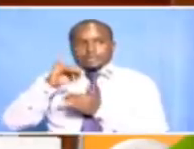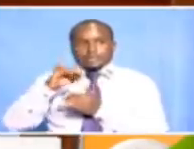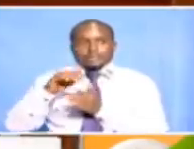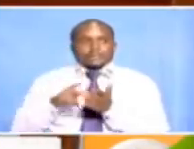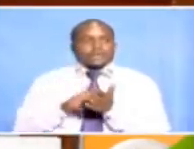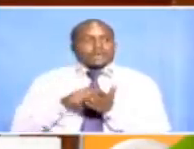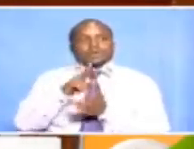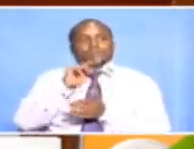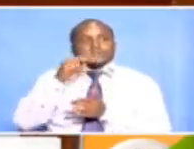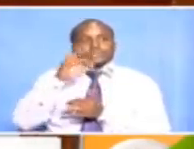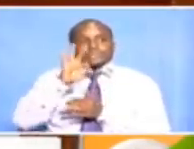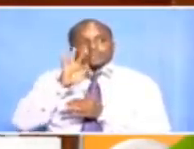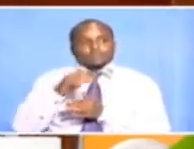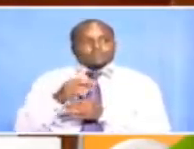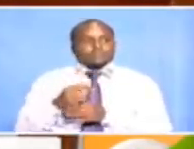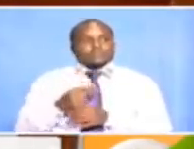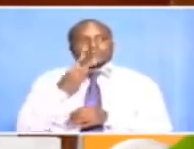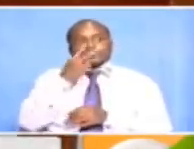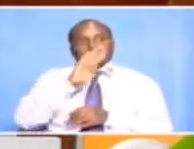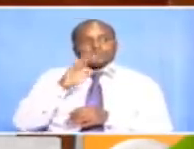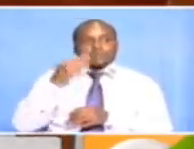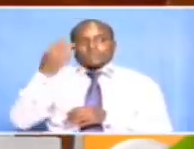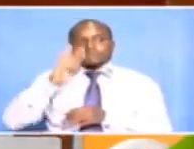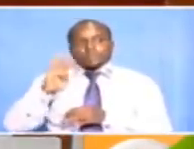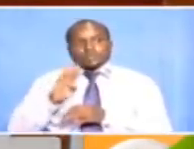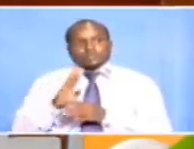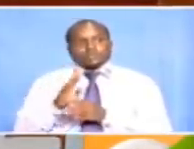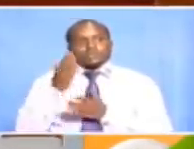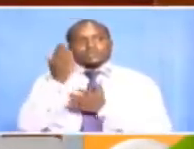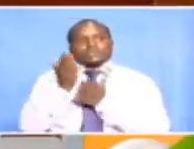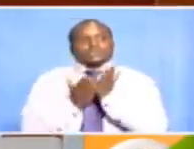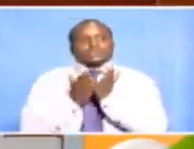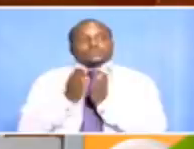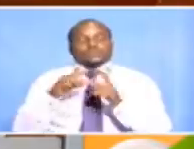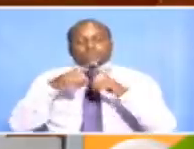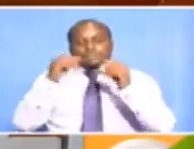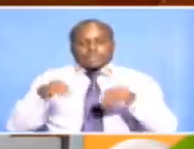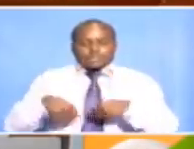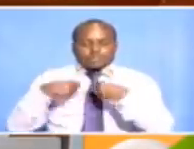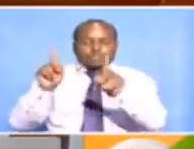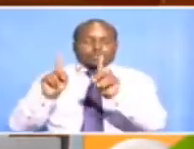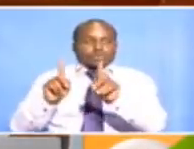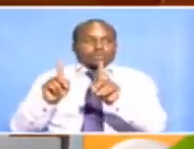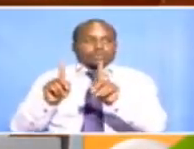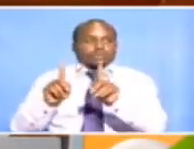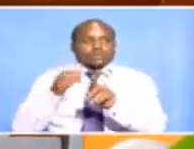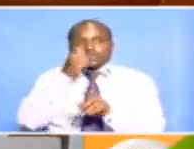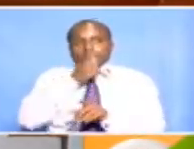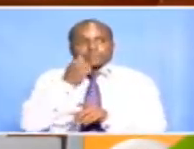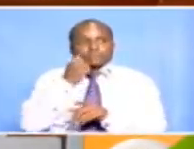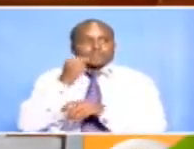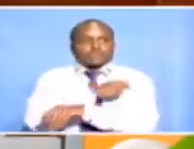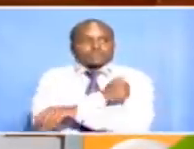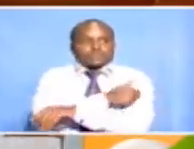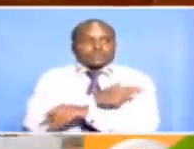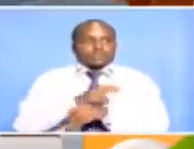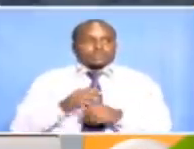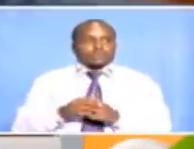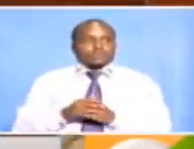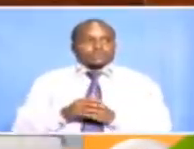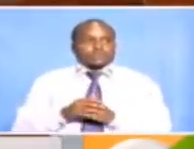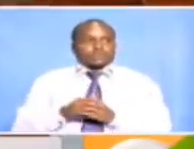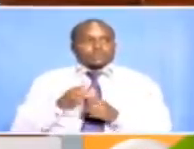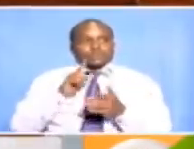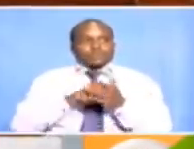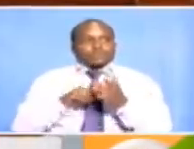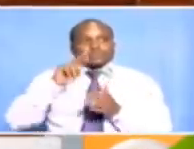or 3 billion to cater for Nairobi people, to give them cars to go to those Nairobi, those private hospitals. Nairobi Hospital, like I can't, what Ngilu did,